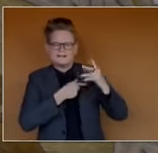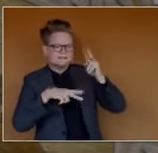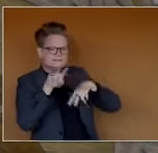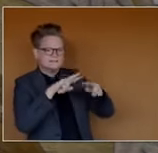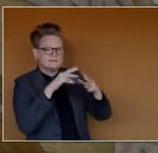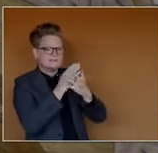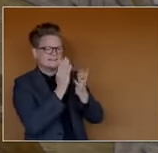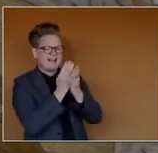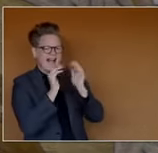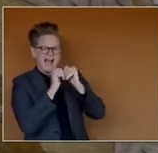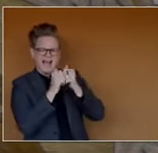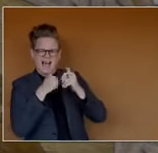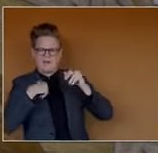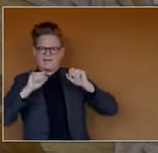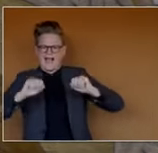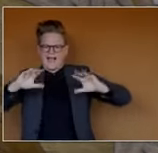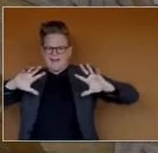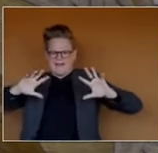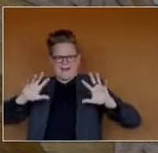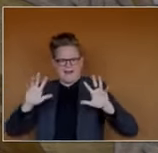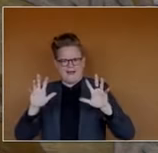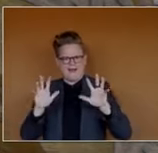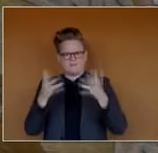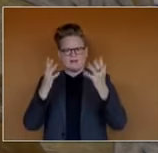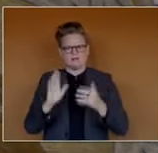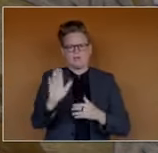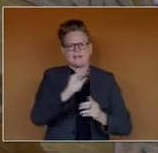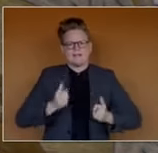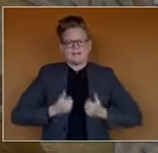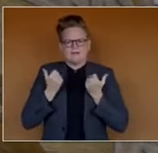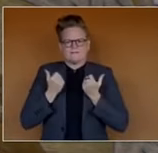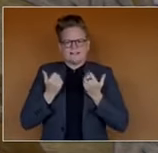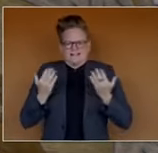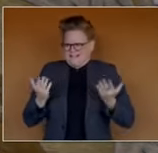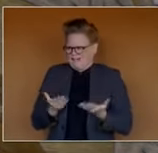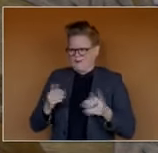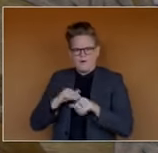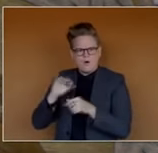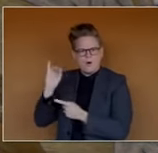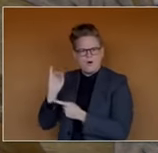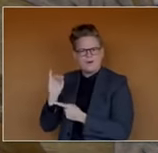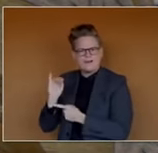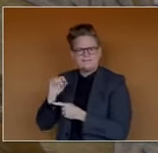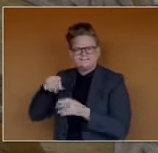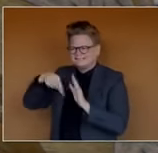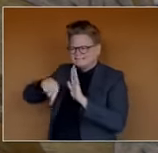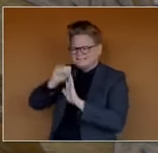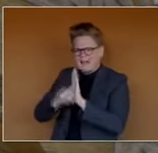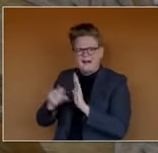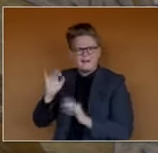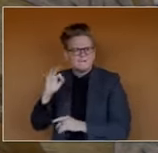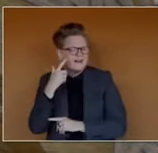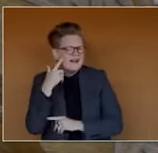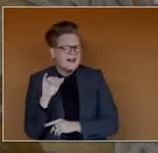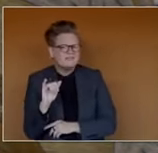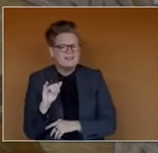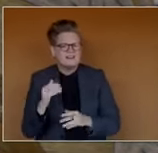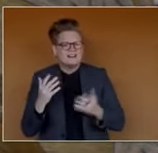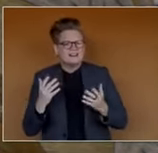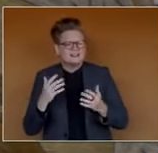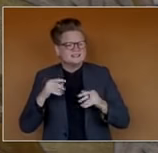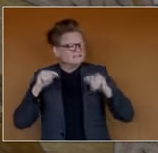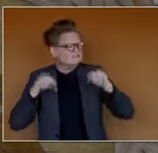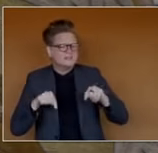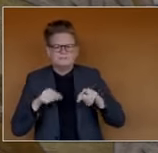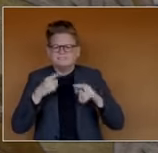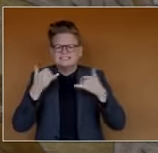lives, how we can take folks who are working Californians, people who, as Chris talked about, never stopped working, kept